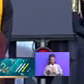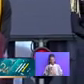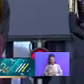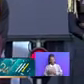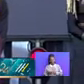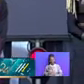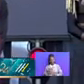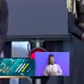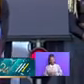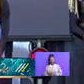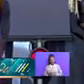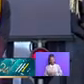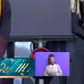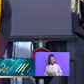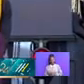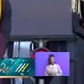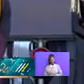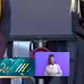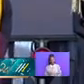quickly